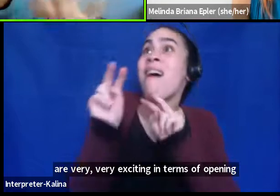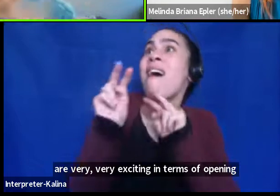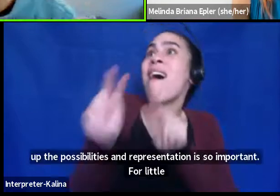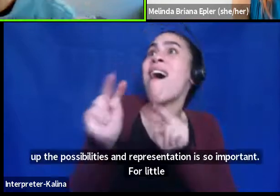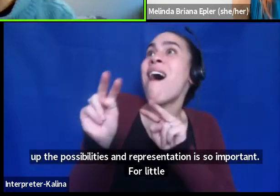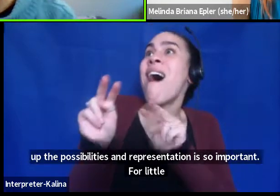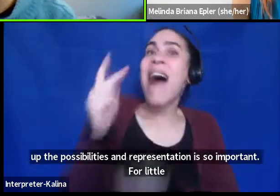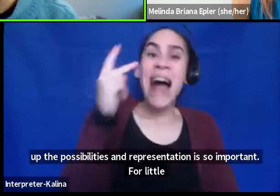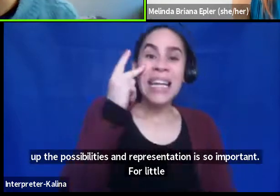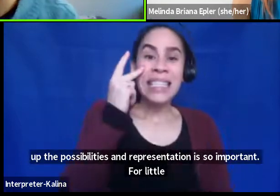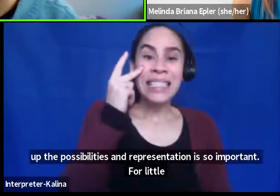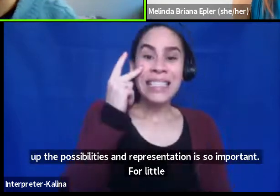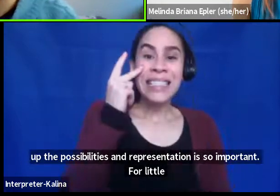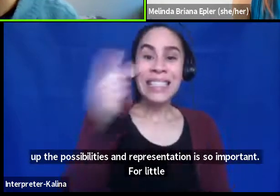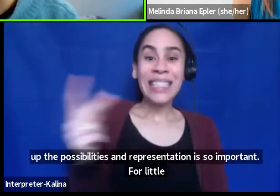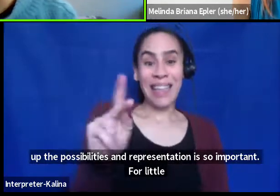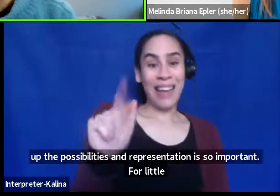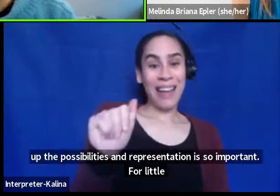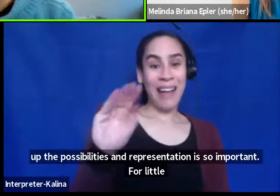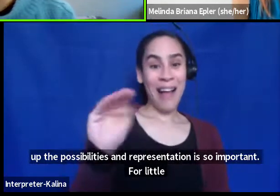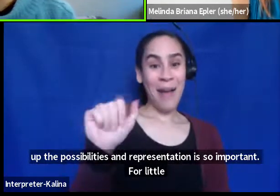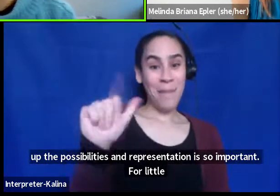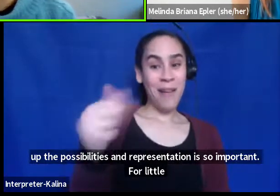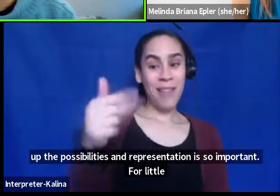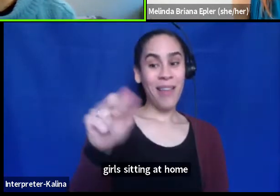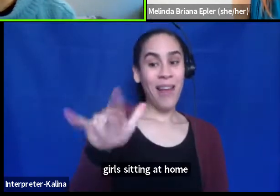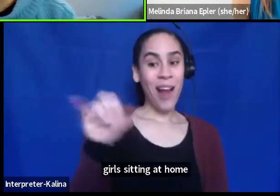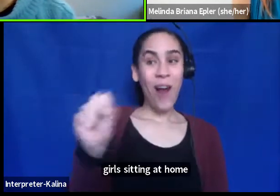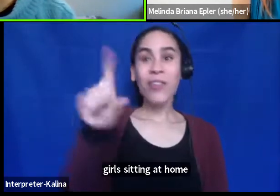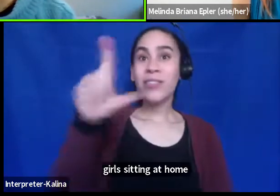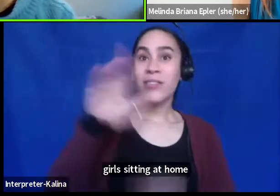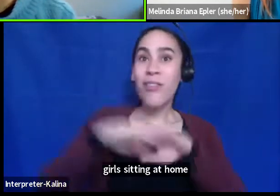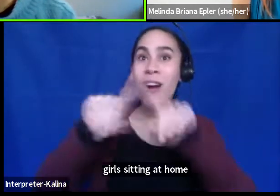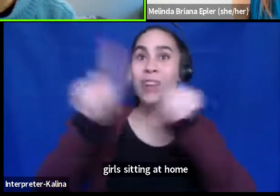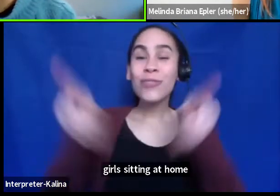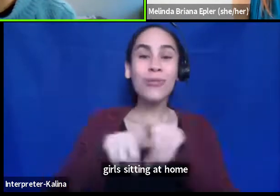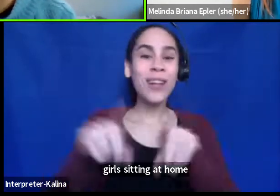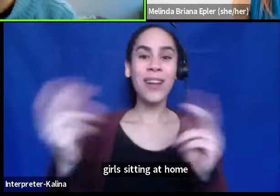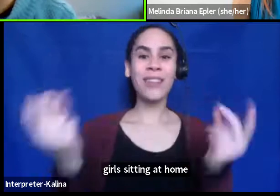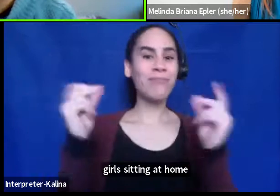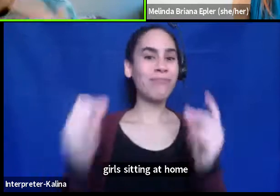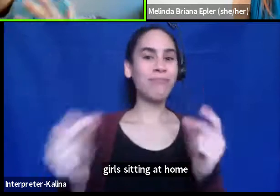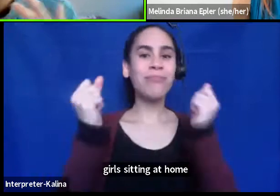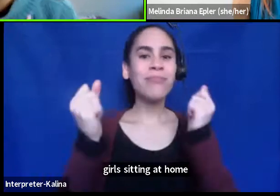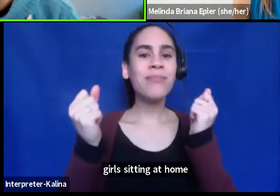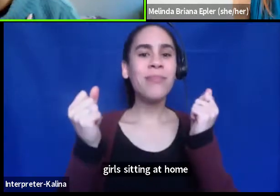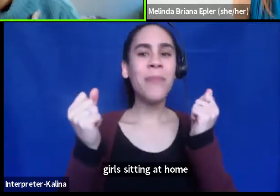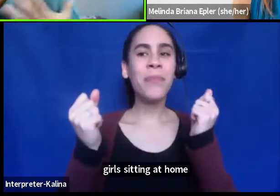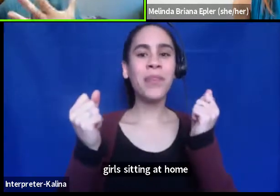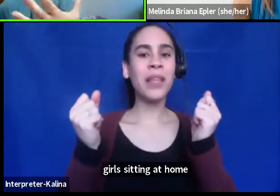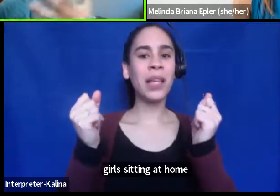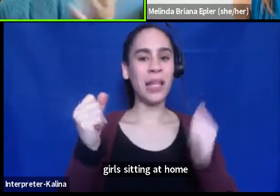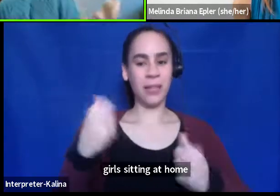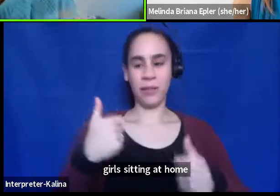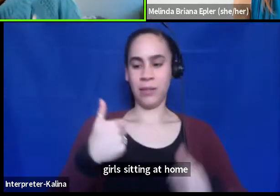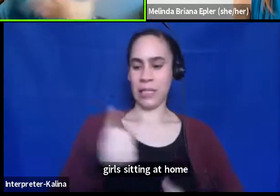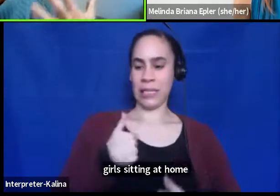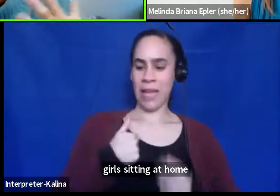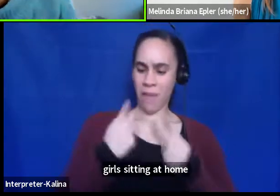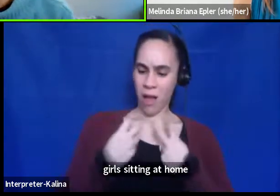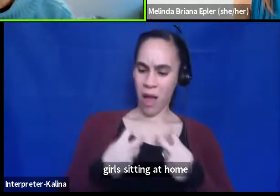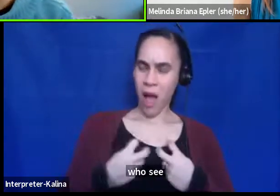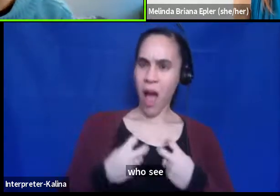see Kamala Harris on screen and suddenly their viewpoint of what is possible for